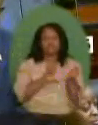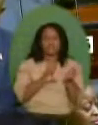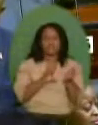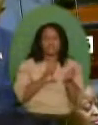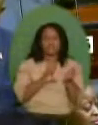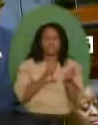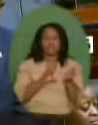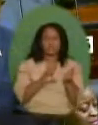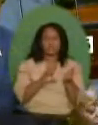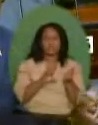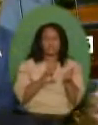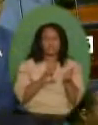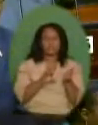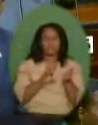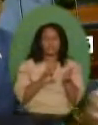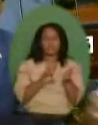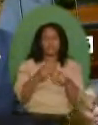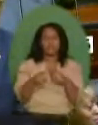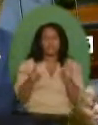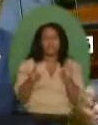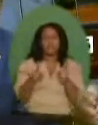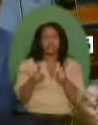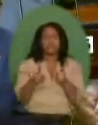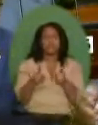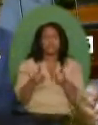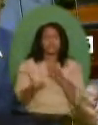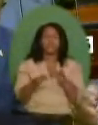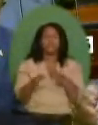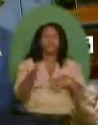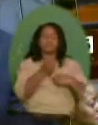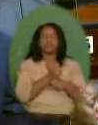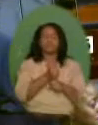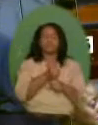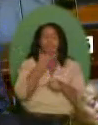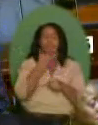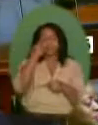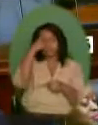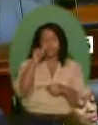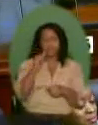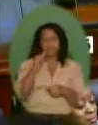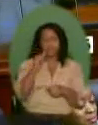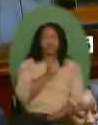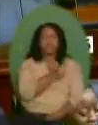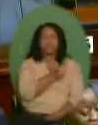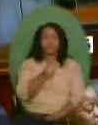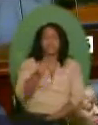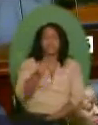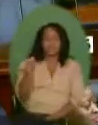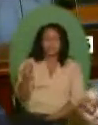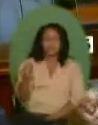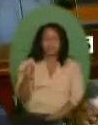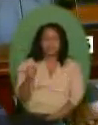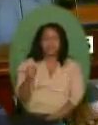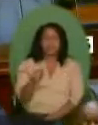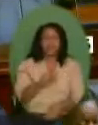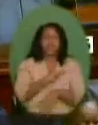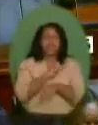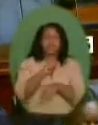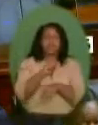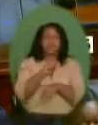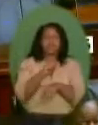scrutiny if we are to get the best out of ourselves, and even at the personal and national